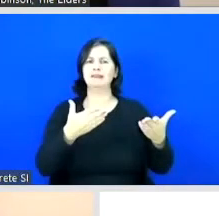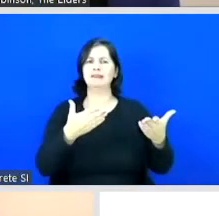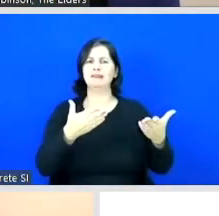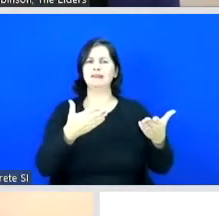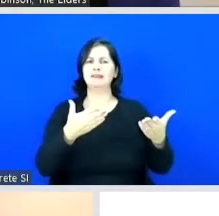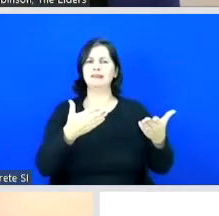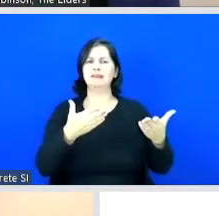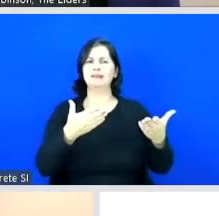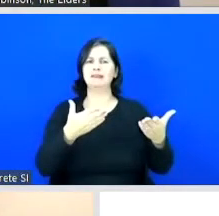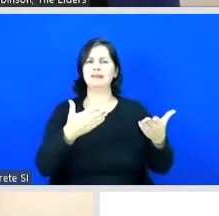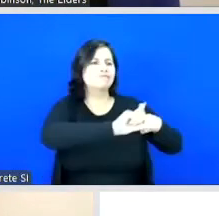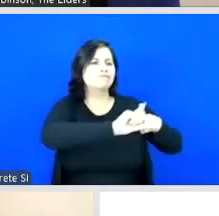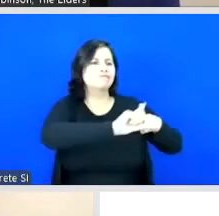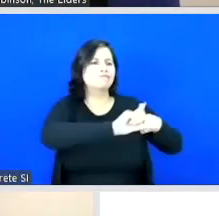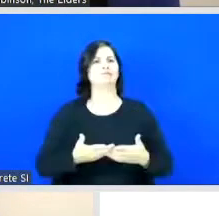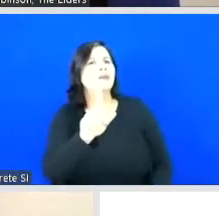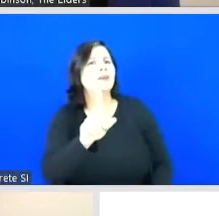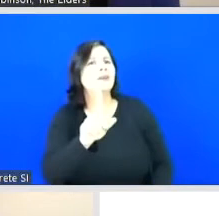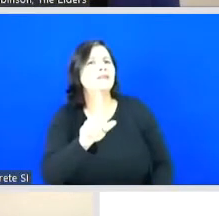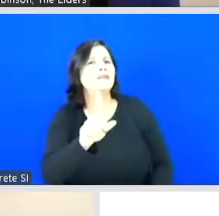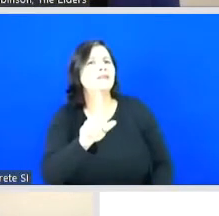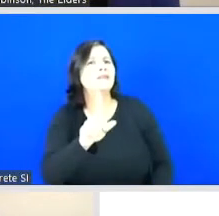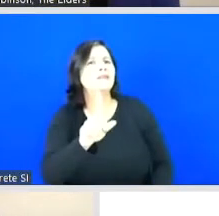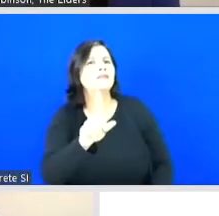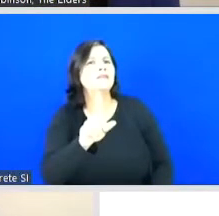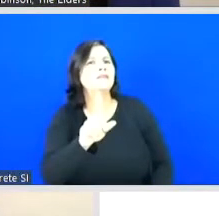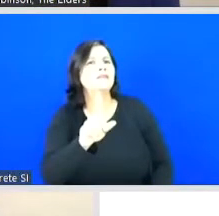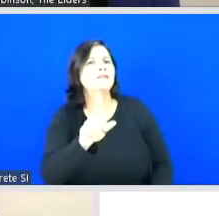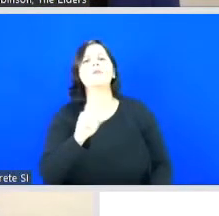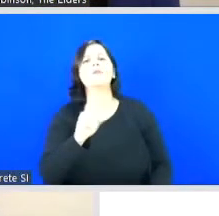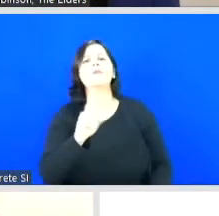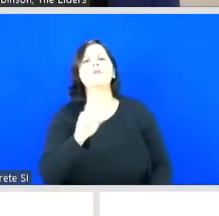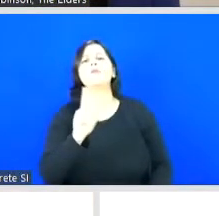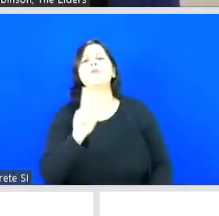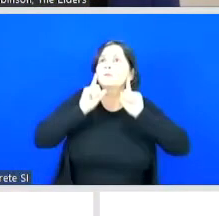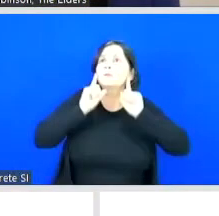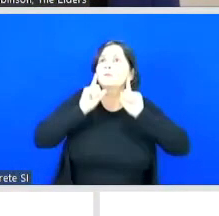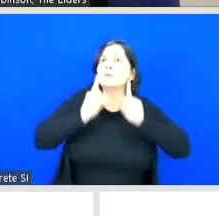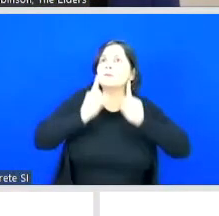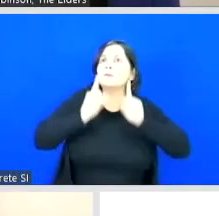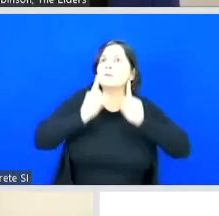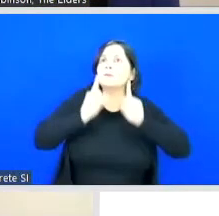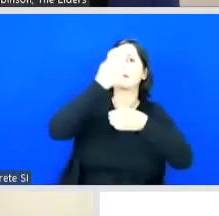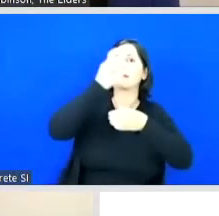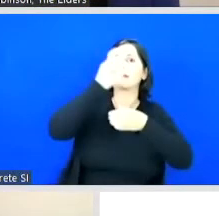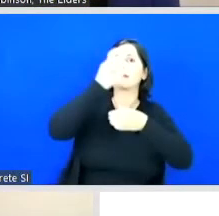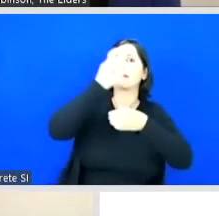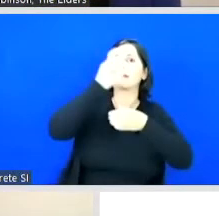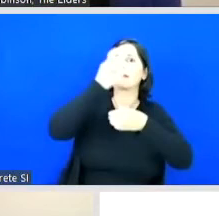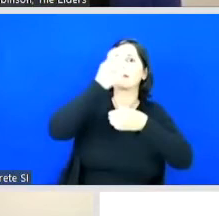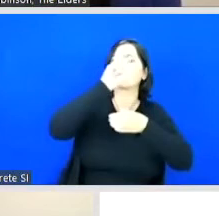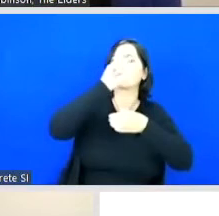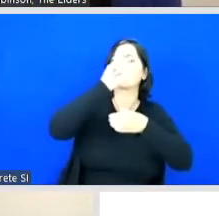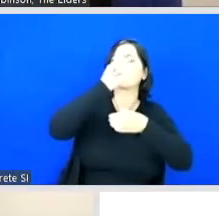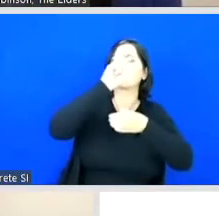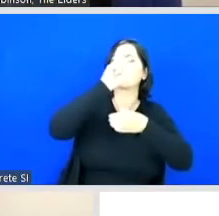Barbuda are now doing this, and that are helping them to invest in that sort of thing.